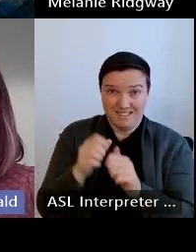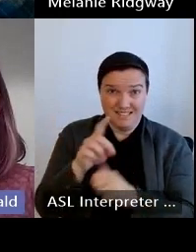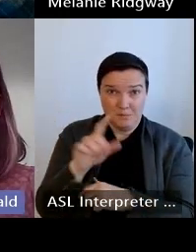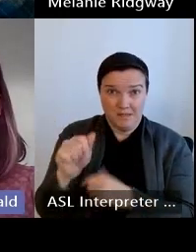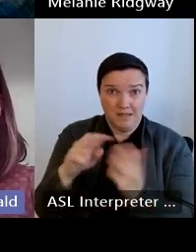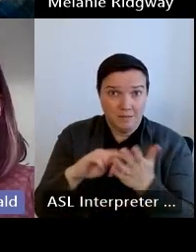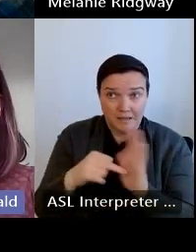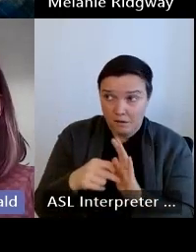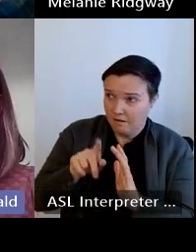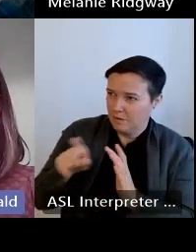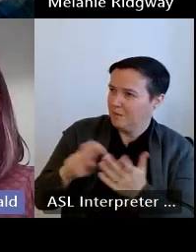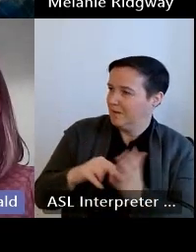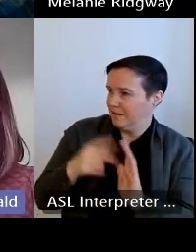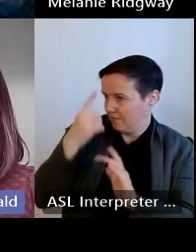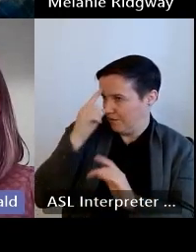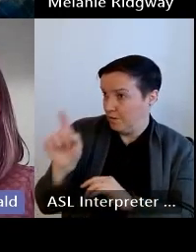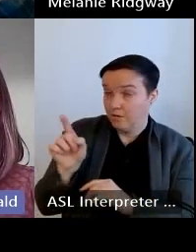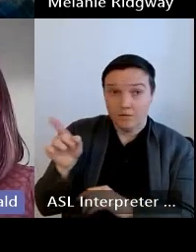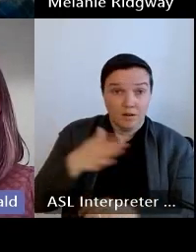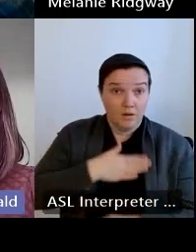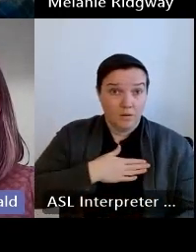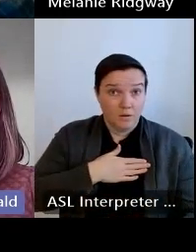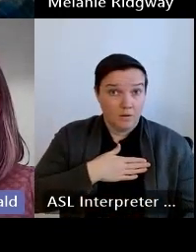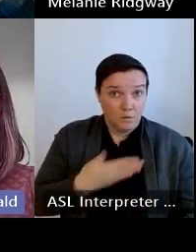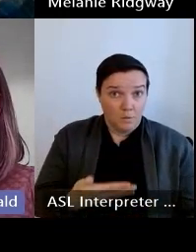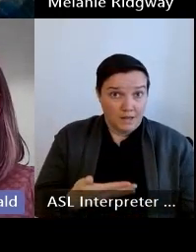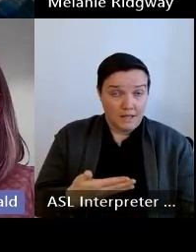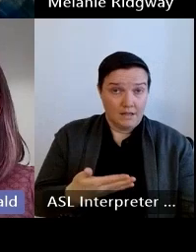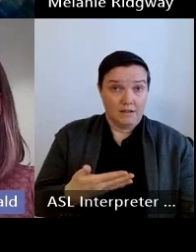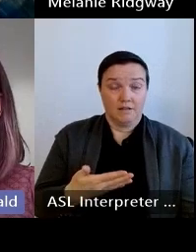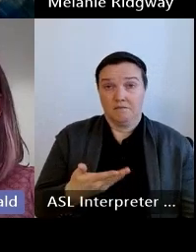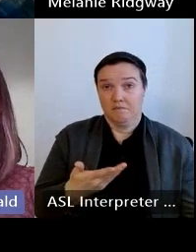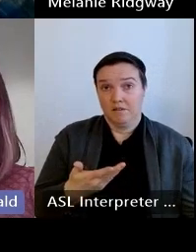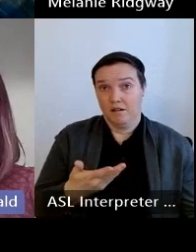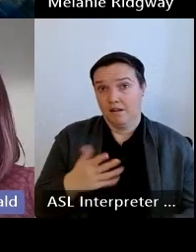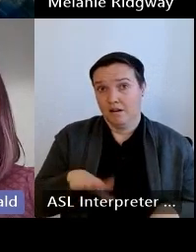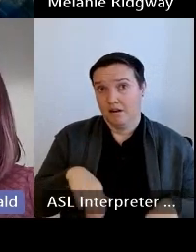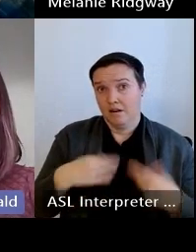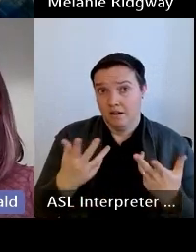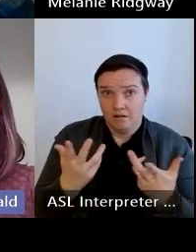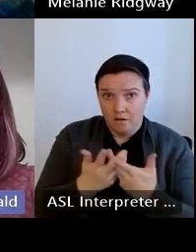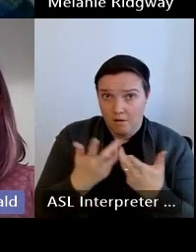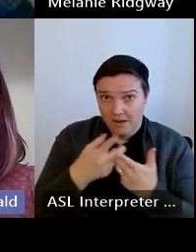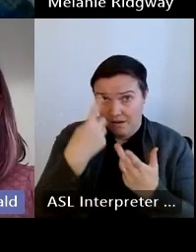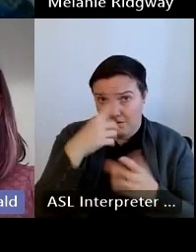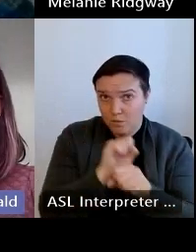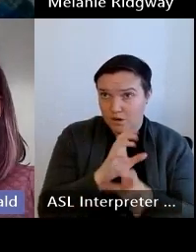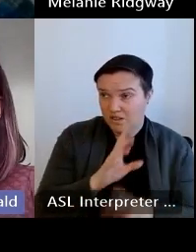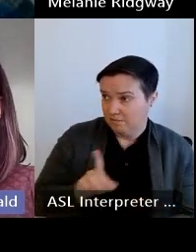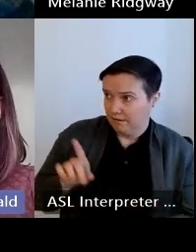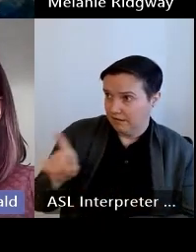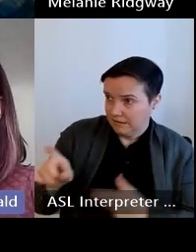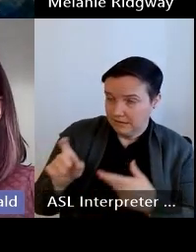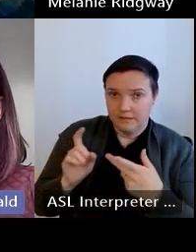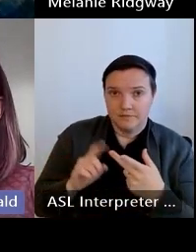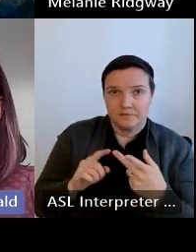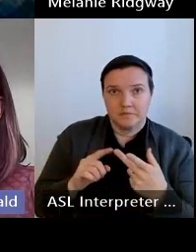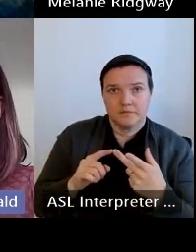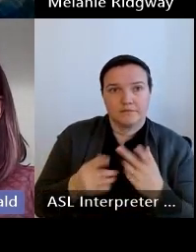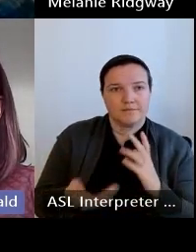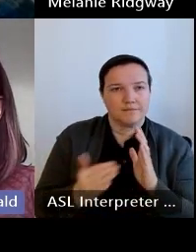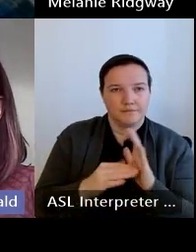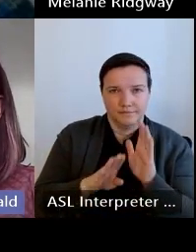means, whether they're willing to offer accommodations. And again, building